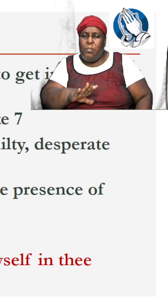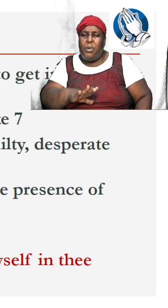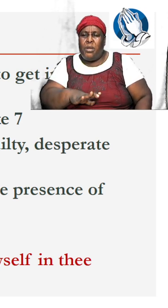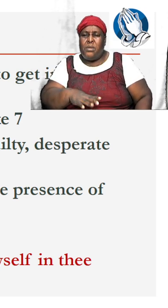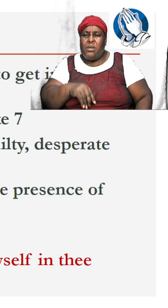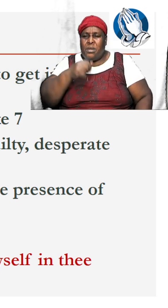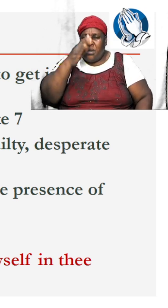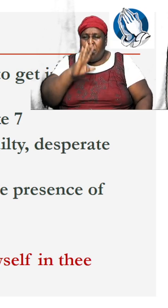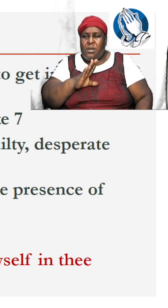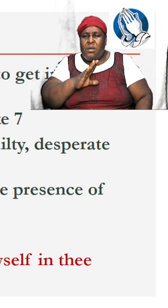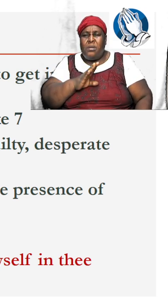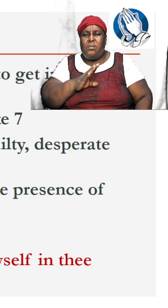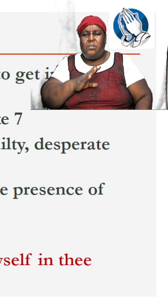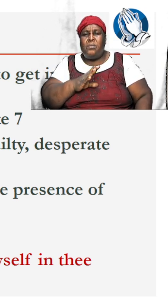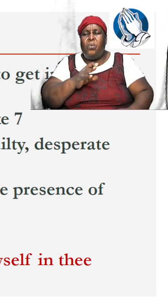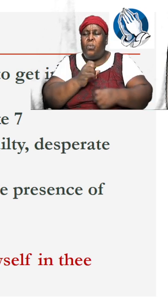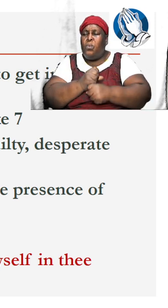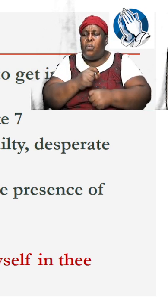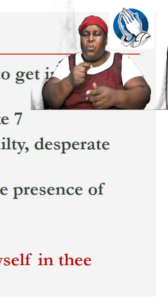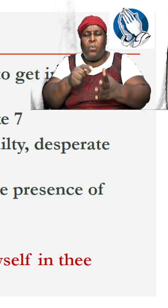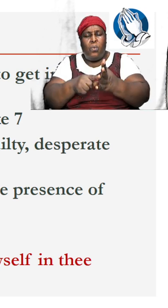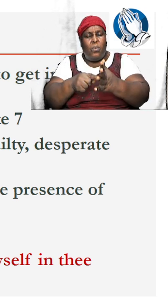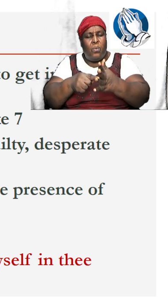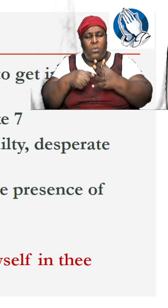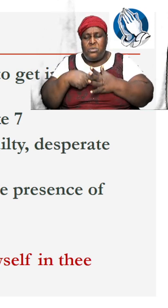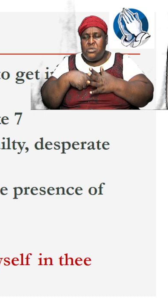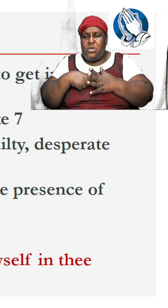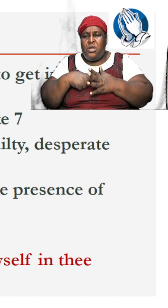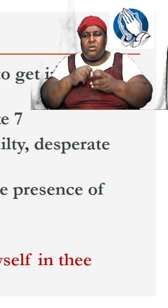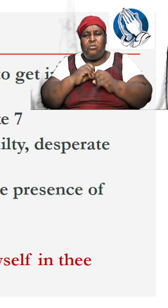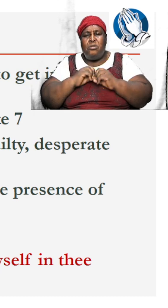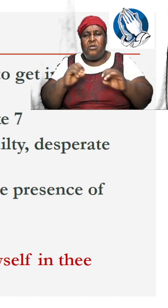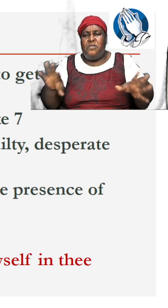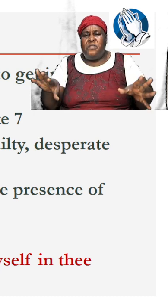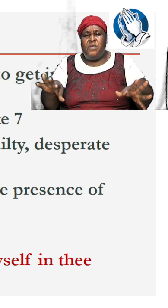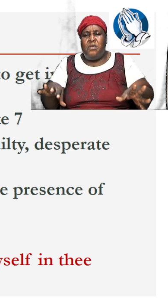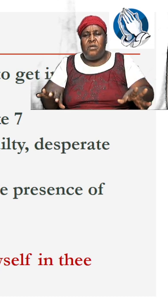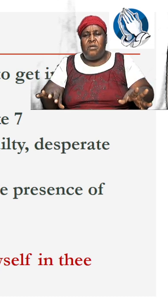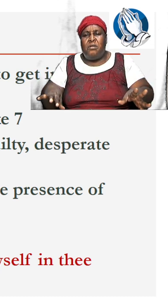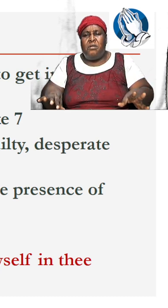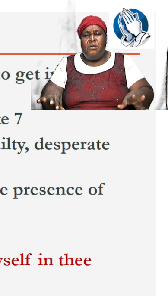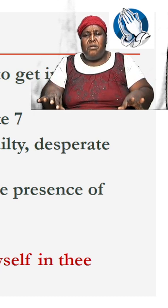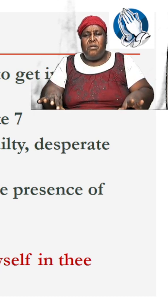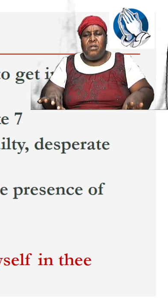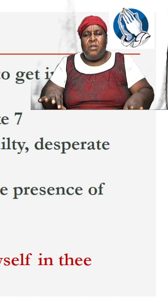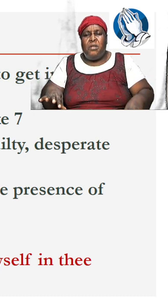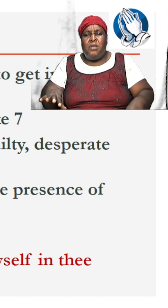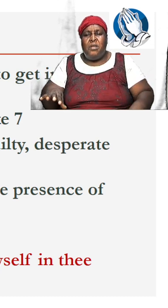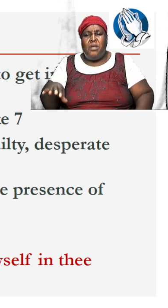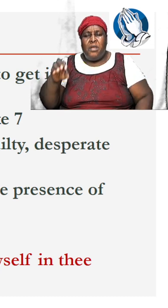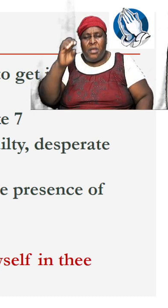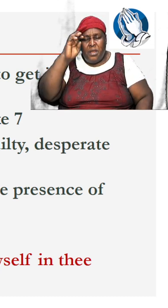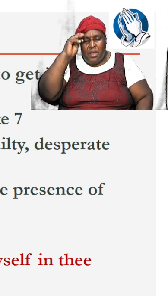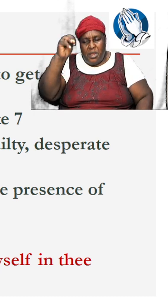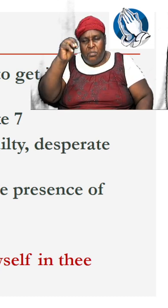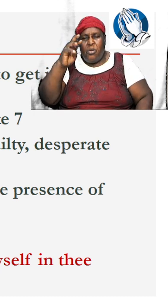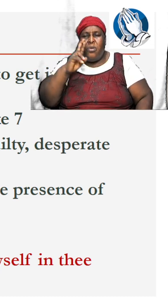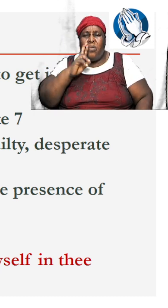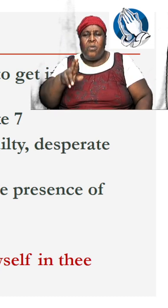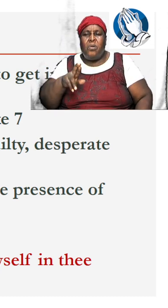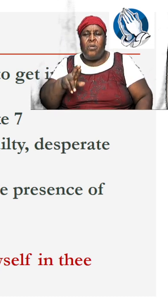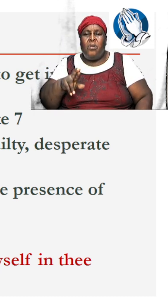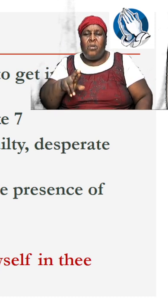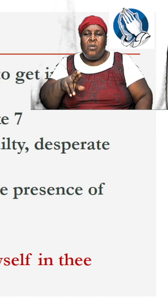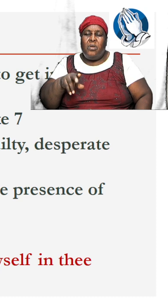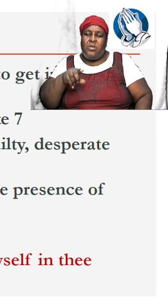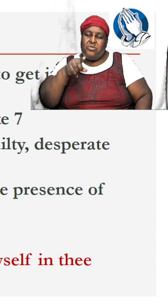God owes nothing. But all that is lacking was on him or on her. And she was in need of the love of